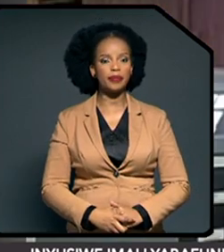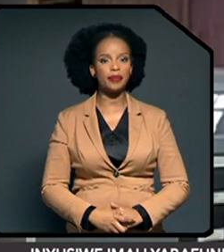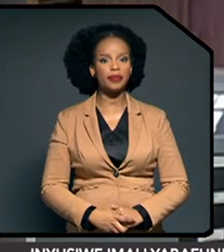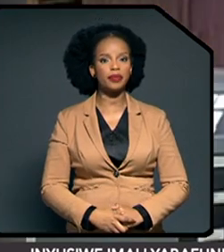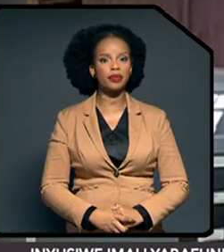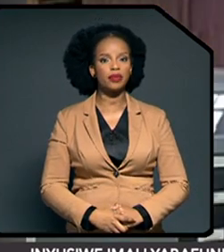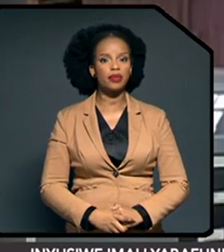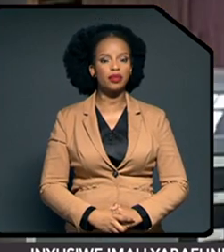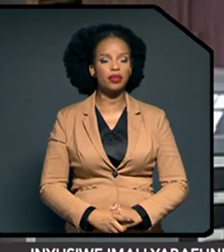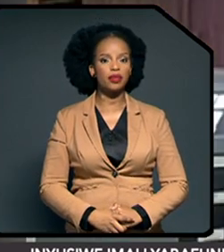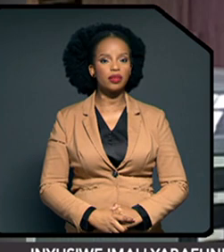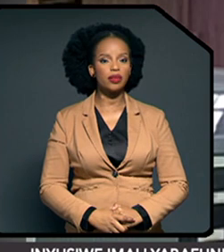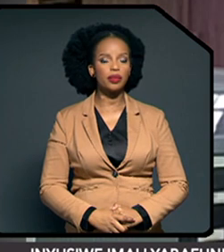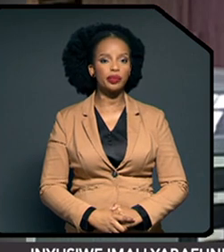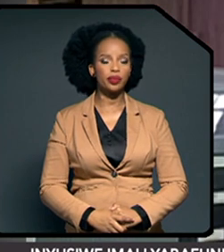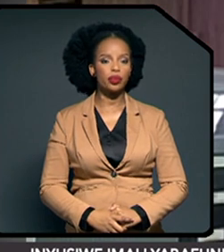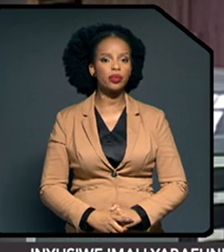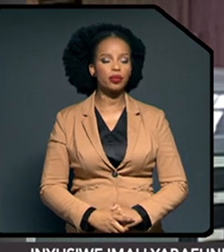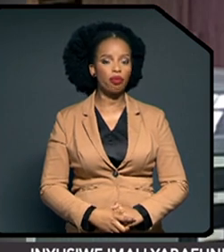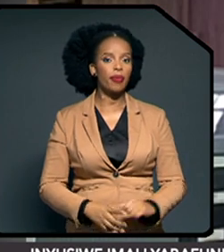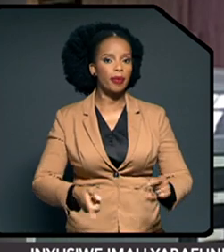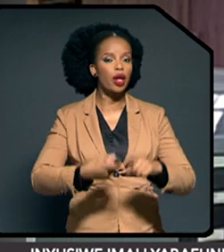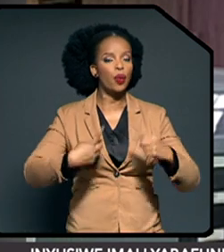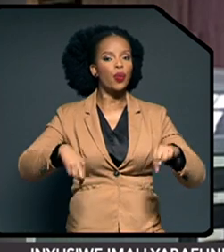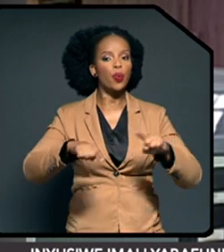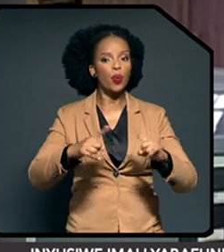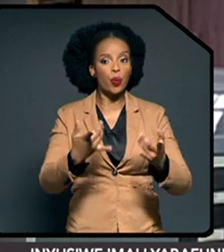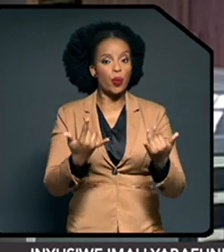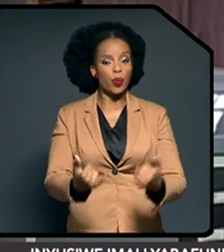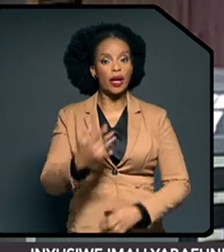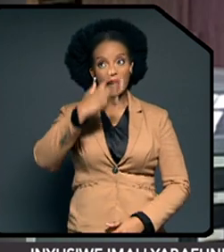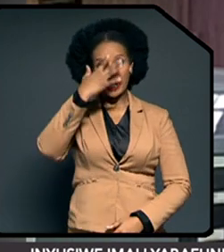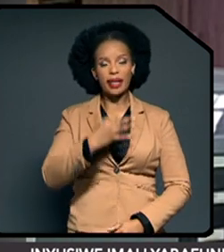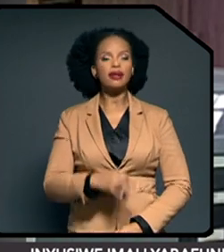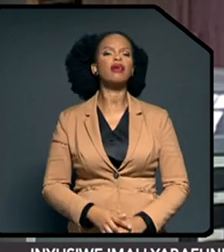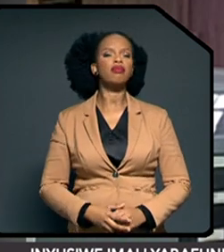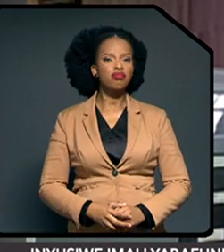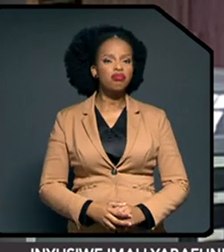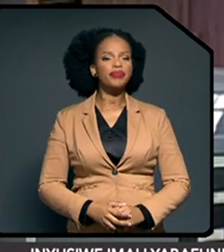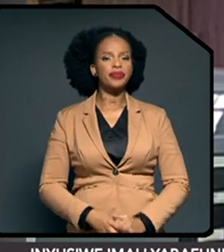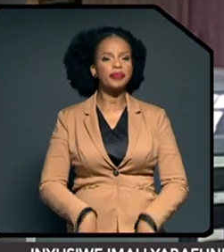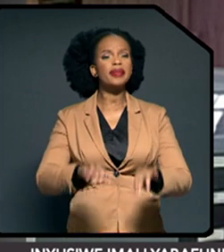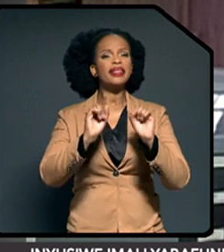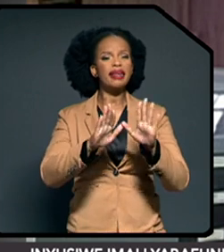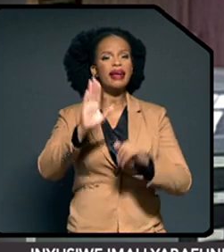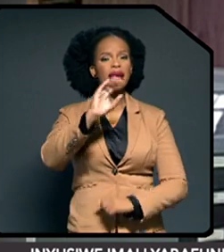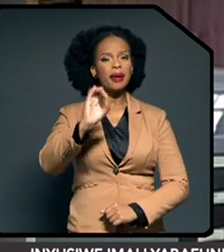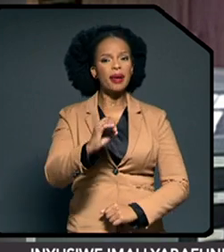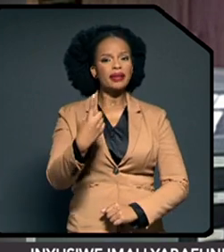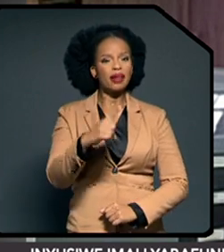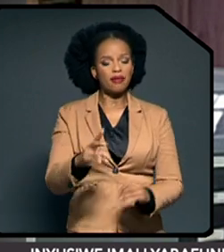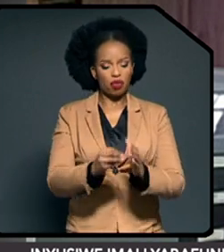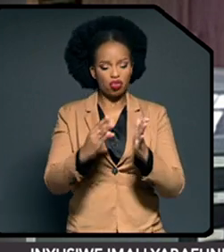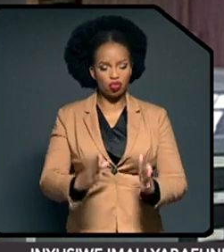We came to a conclusion that a 10% increase in student allowances